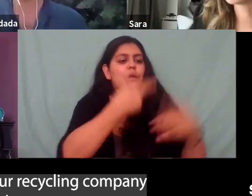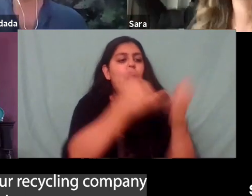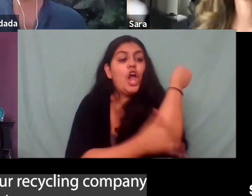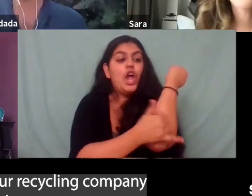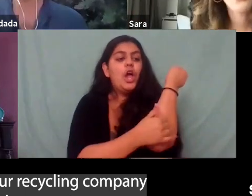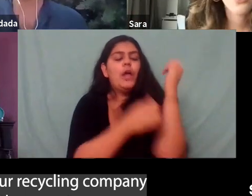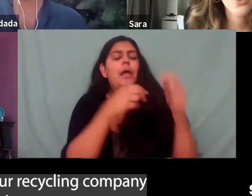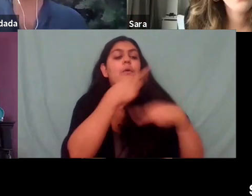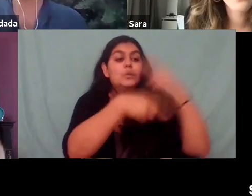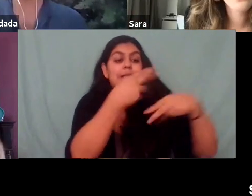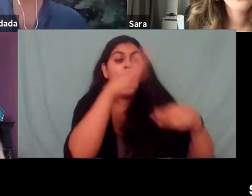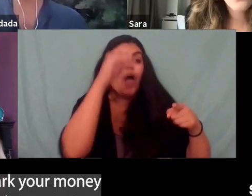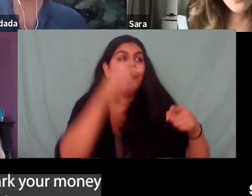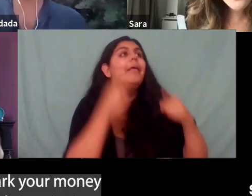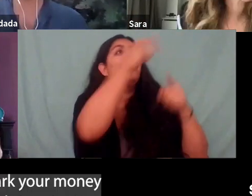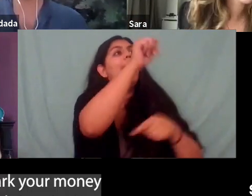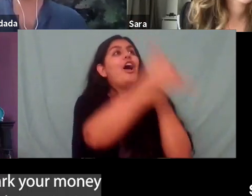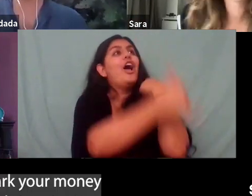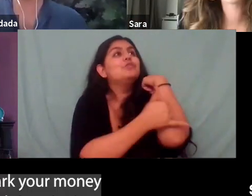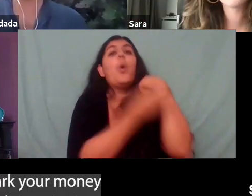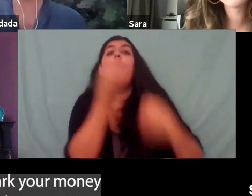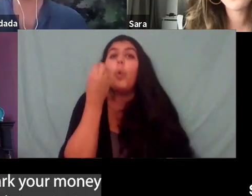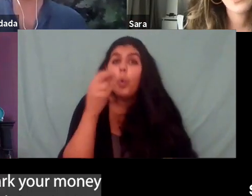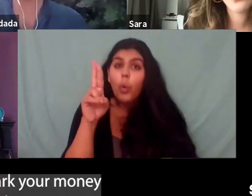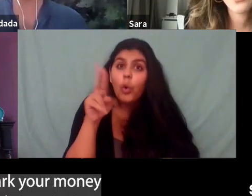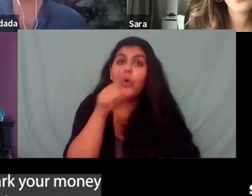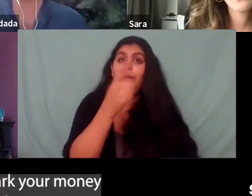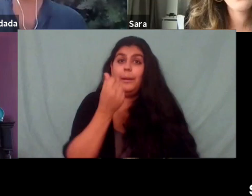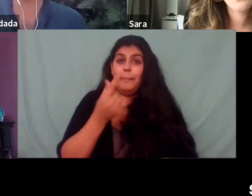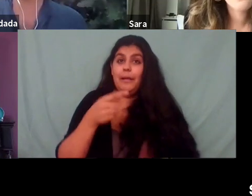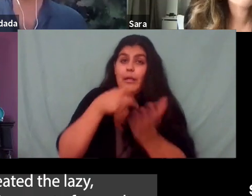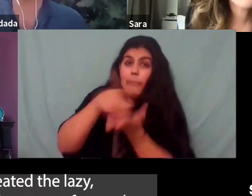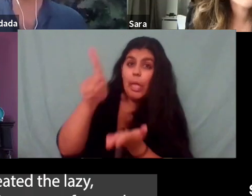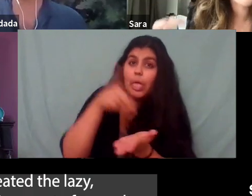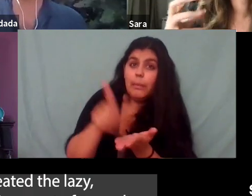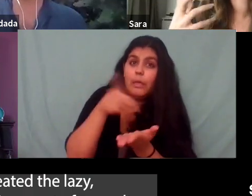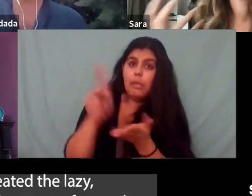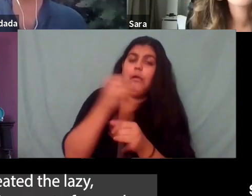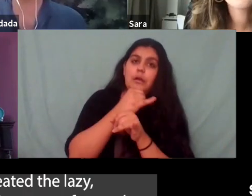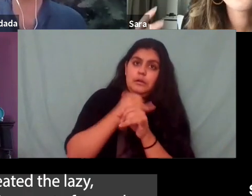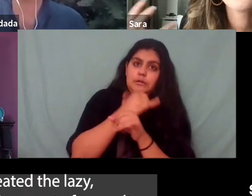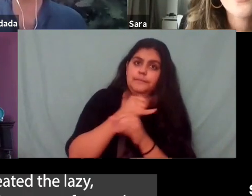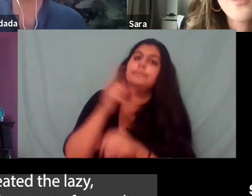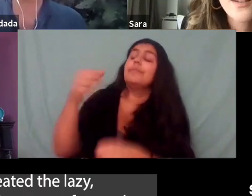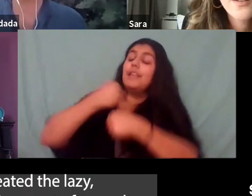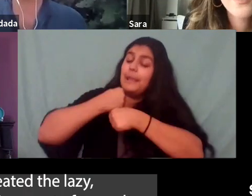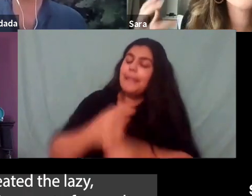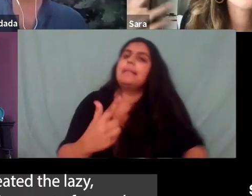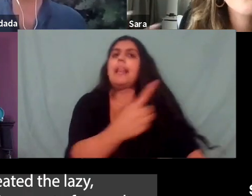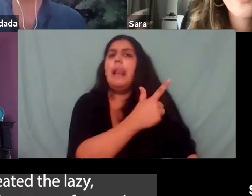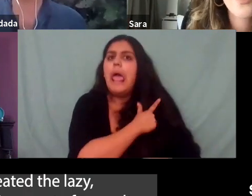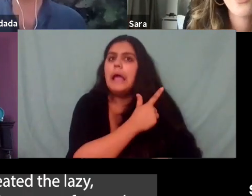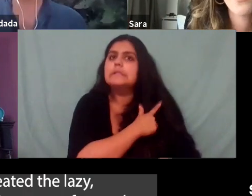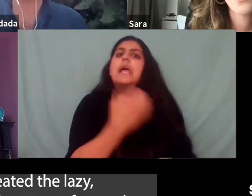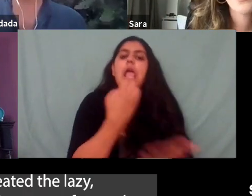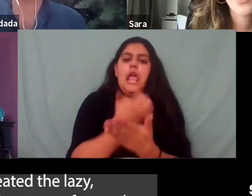recycling company in another country, or you park your money to make interest rates. They created